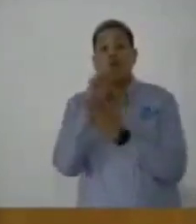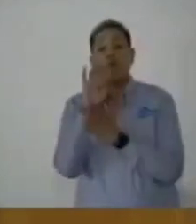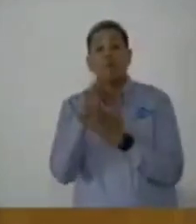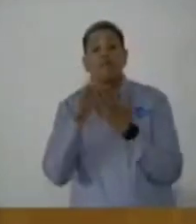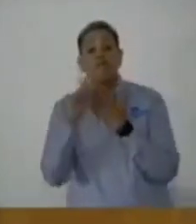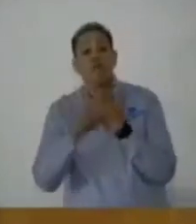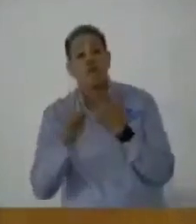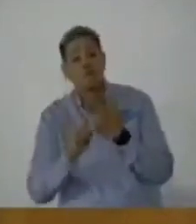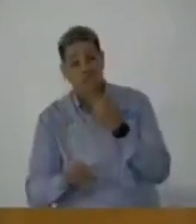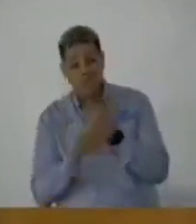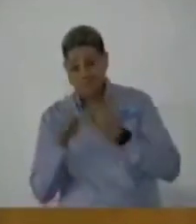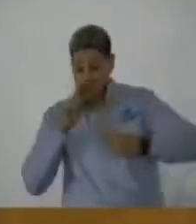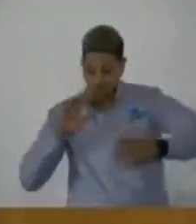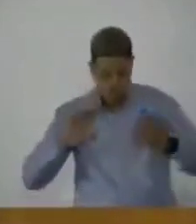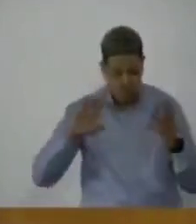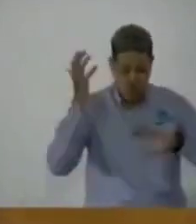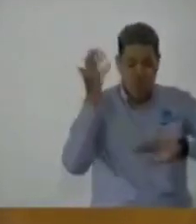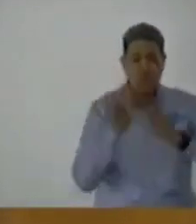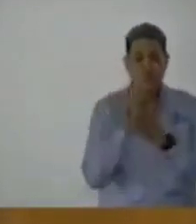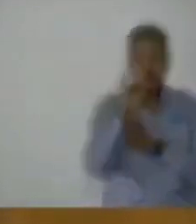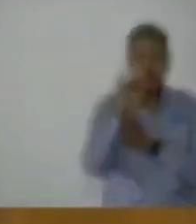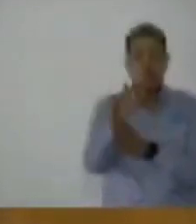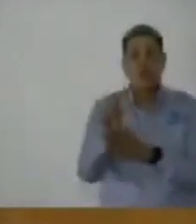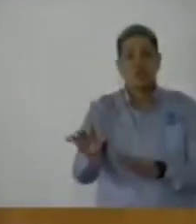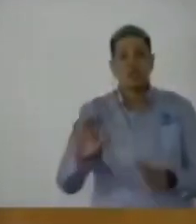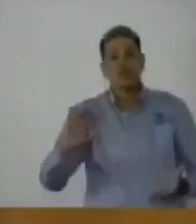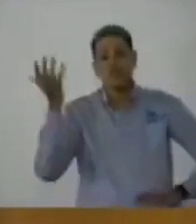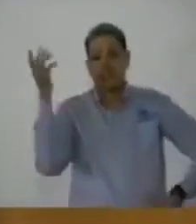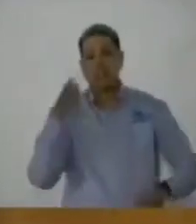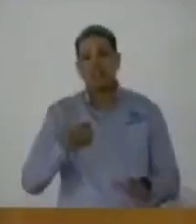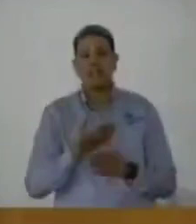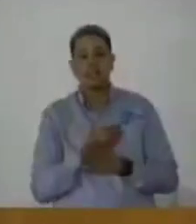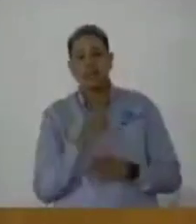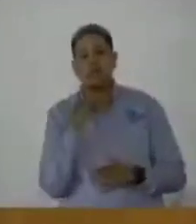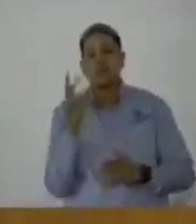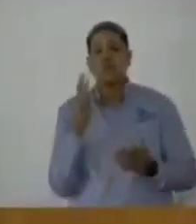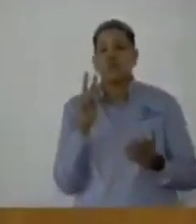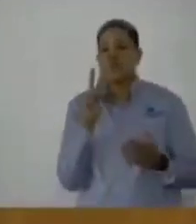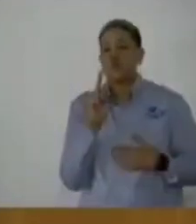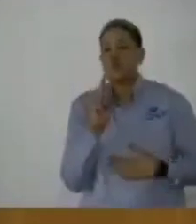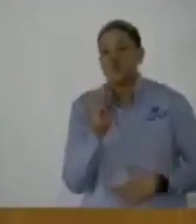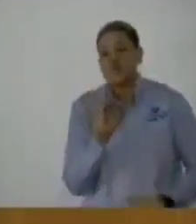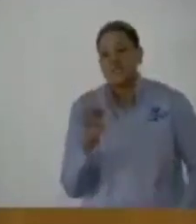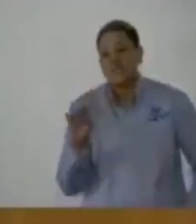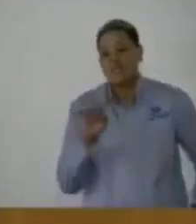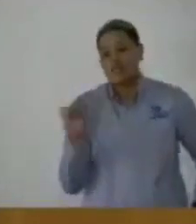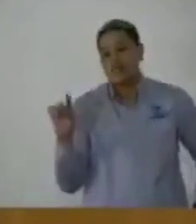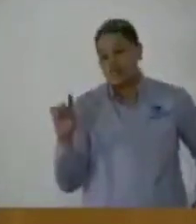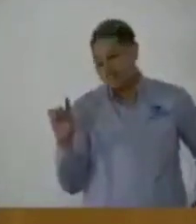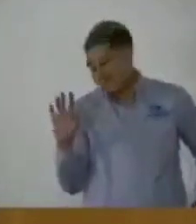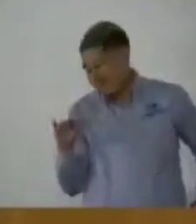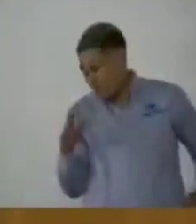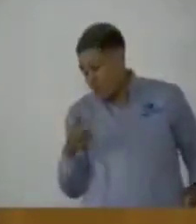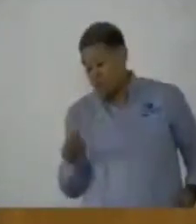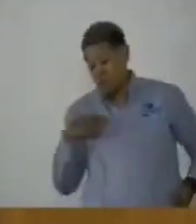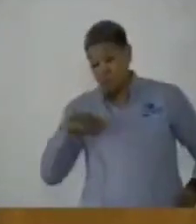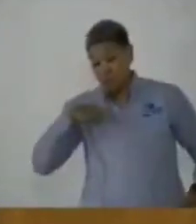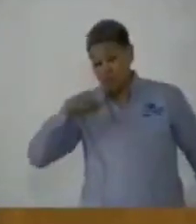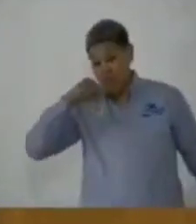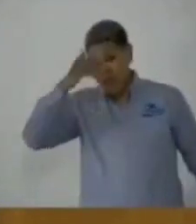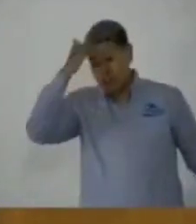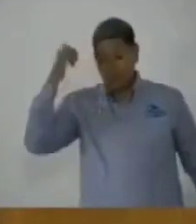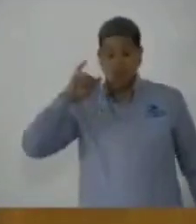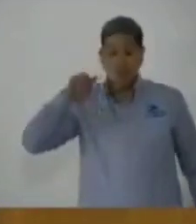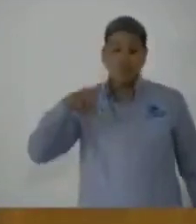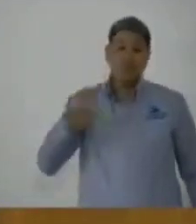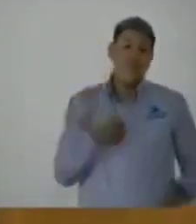program after it was wrecked by the Jamaica Labour Party in between the 2007 and 2011. Let us not forget that the